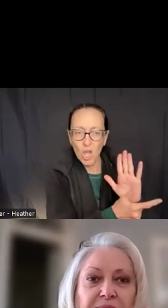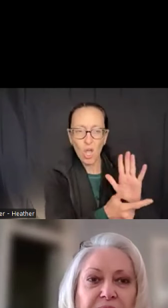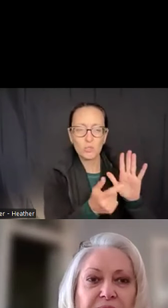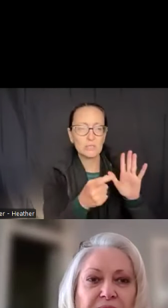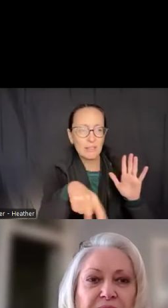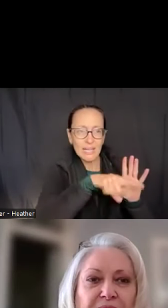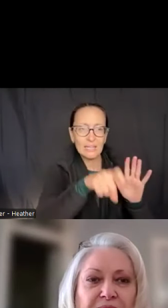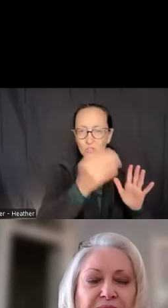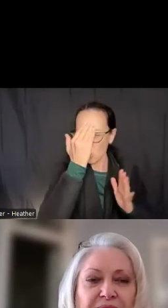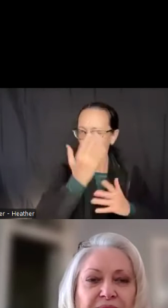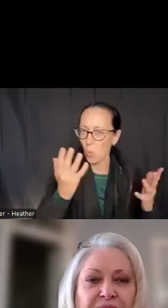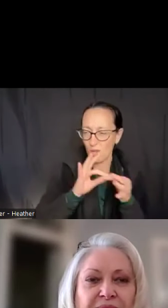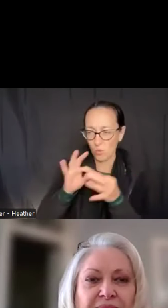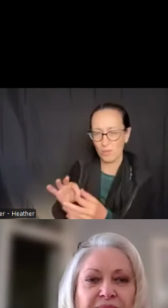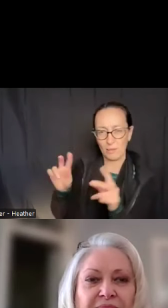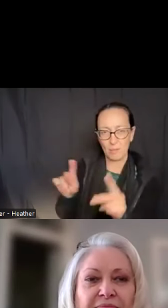slide.